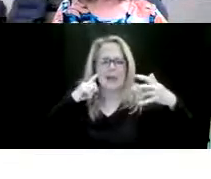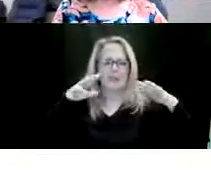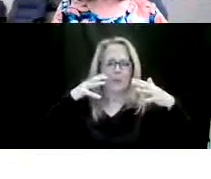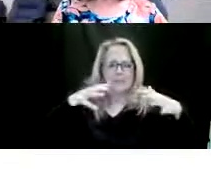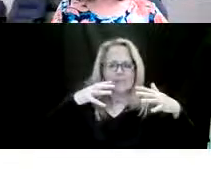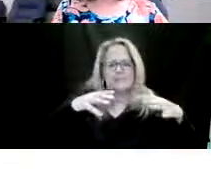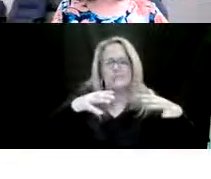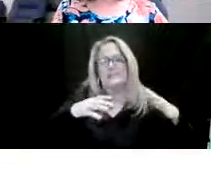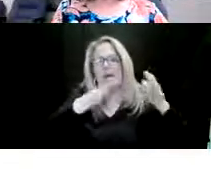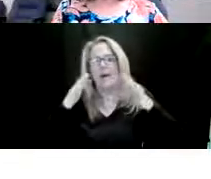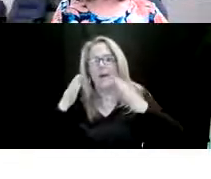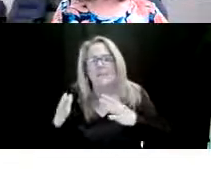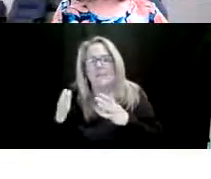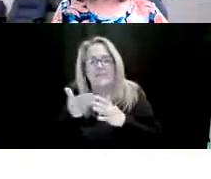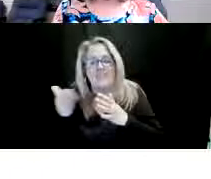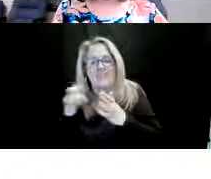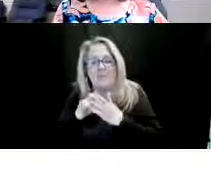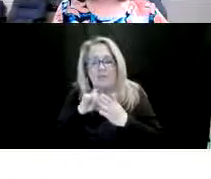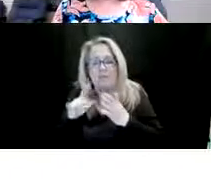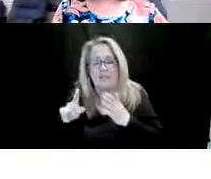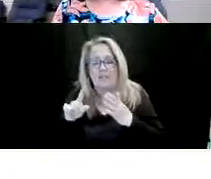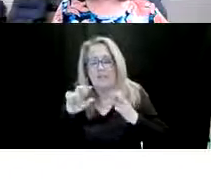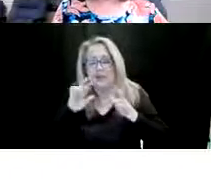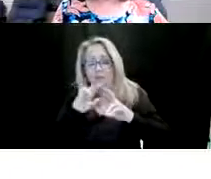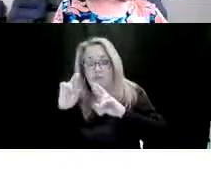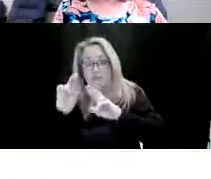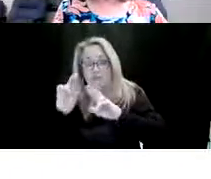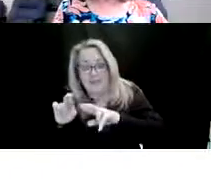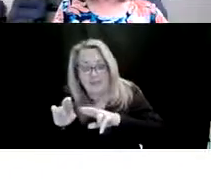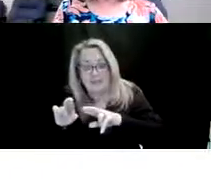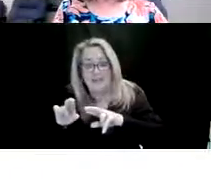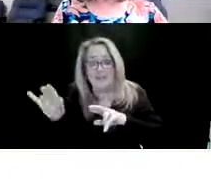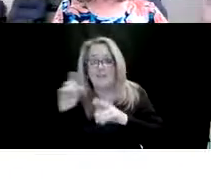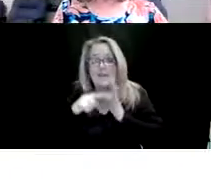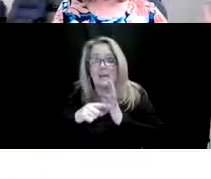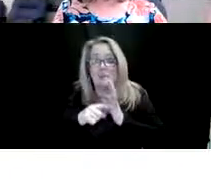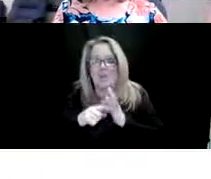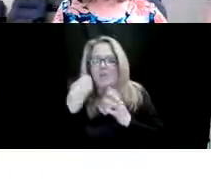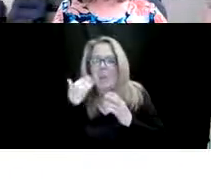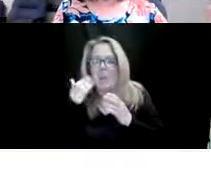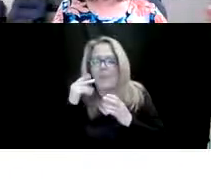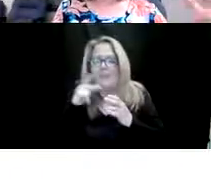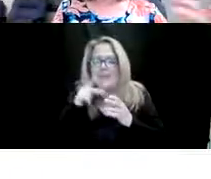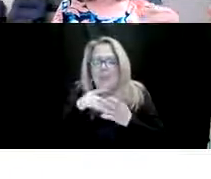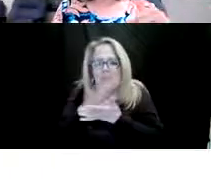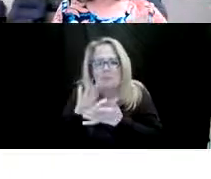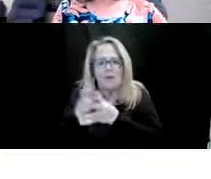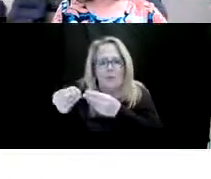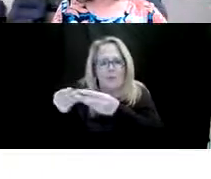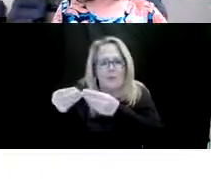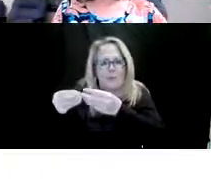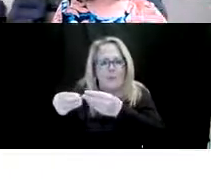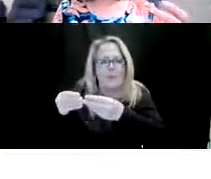stuff, and then things that are highly reactive. For example, that crunchy plastic paper, a string